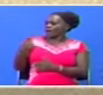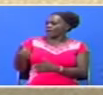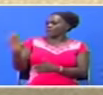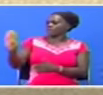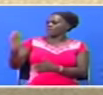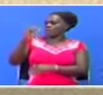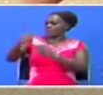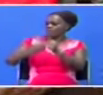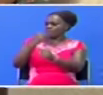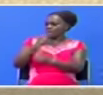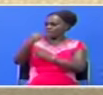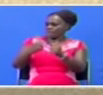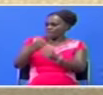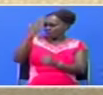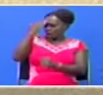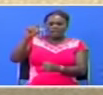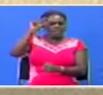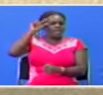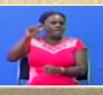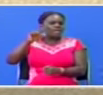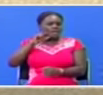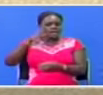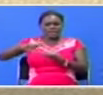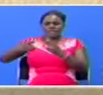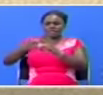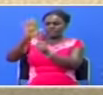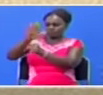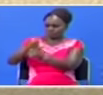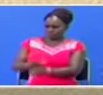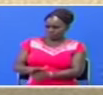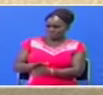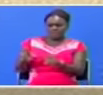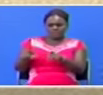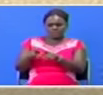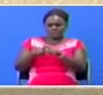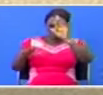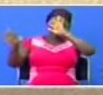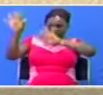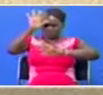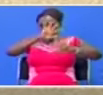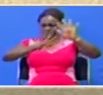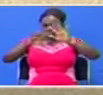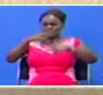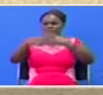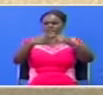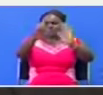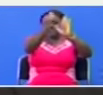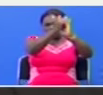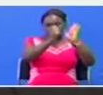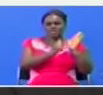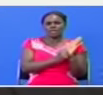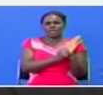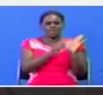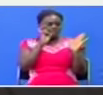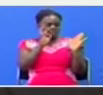billion annually due to gender-related discrimination. And this cumulatively frustrates the continent's development agenda. If